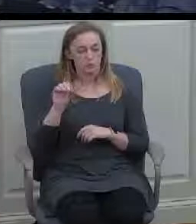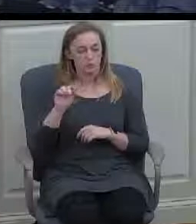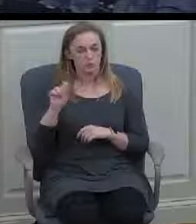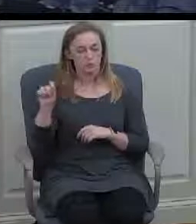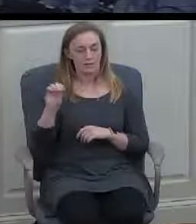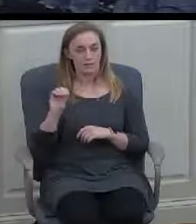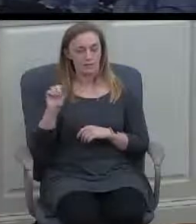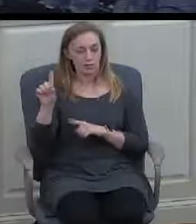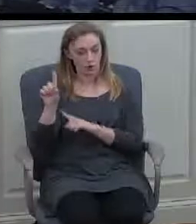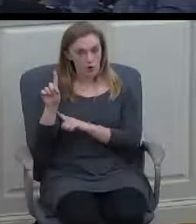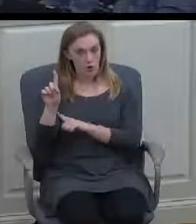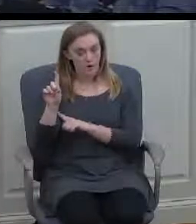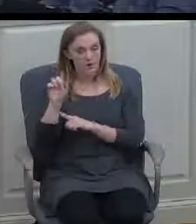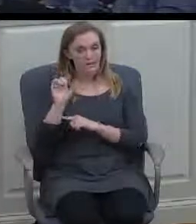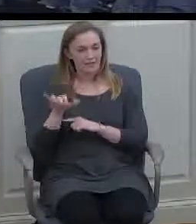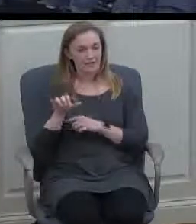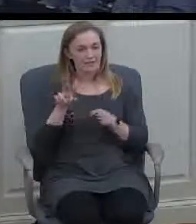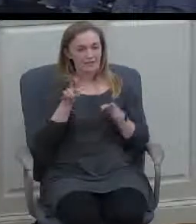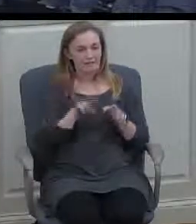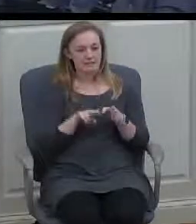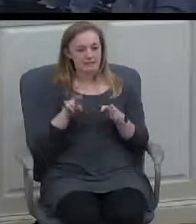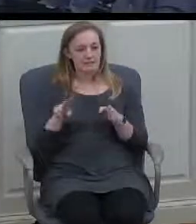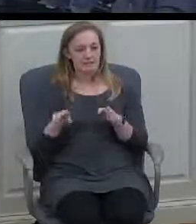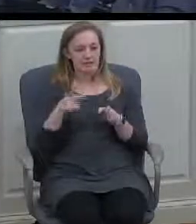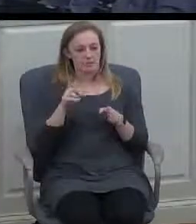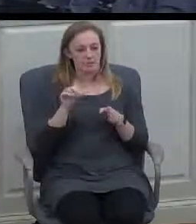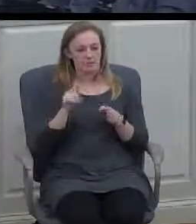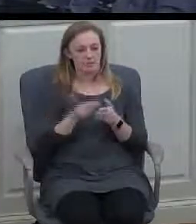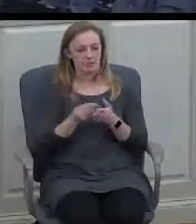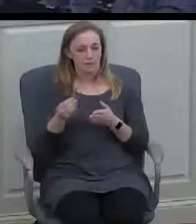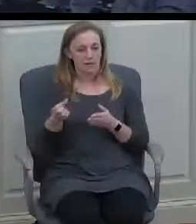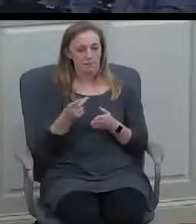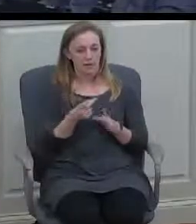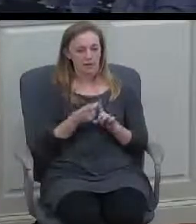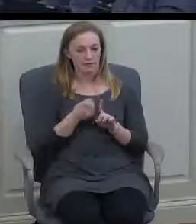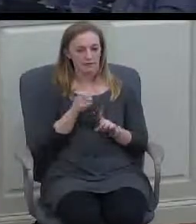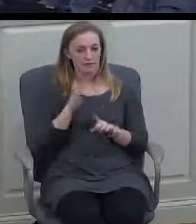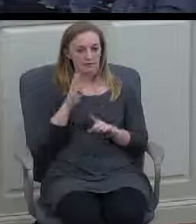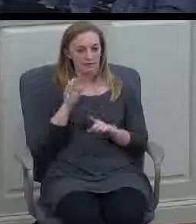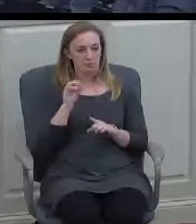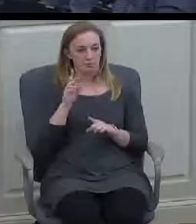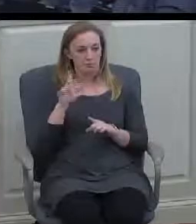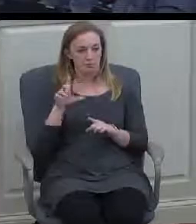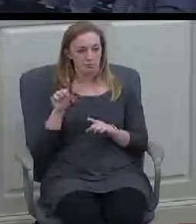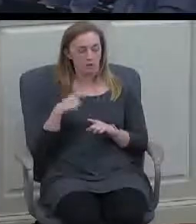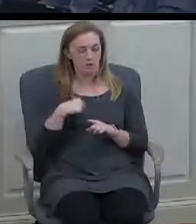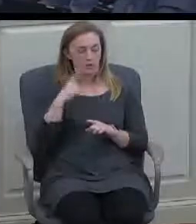2021-05-10-01. This is a cemetery lot plot buyback from the Bowles. Do I hear a motion?